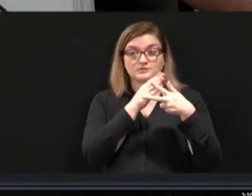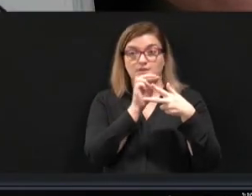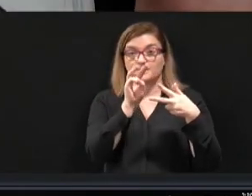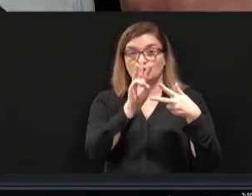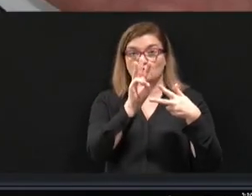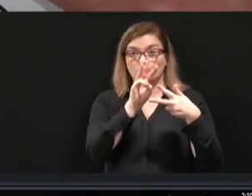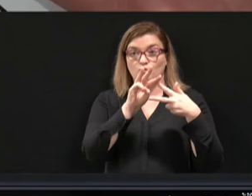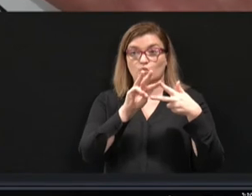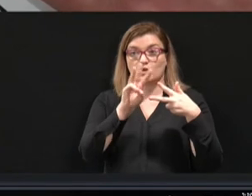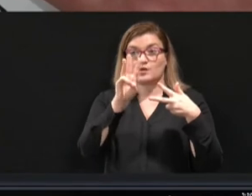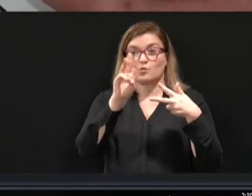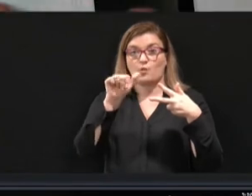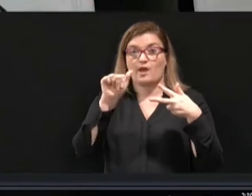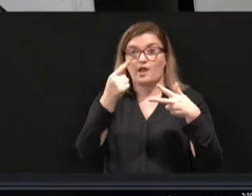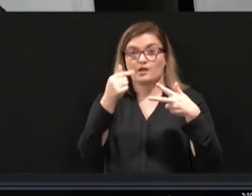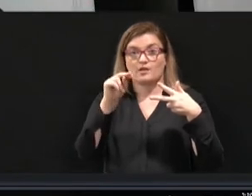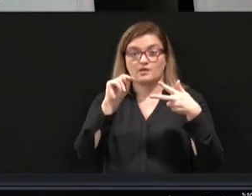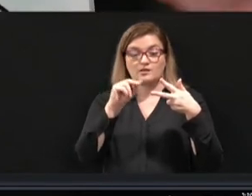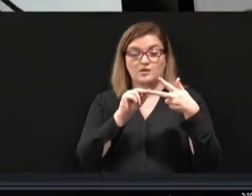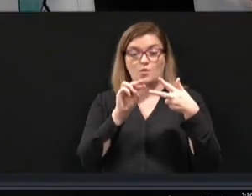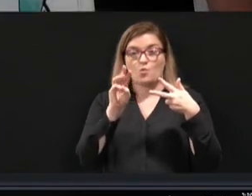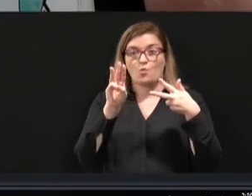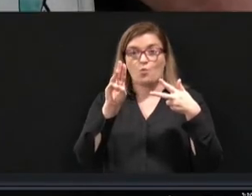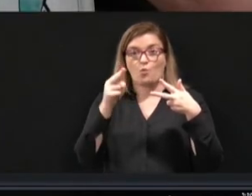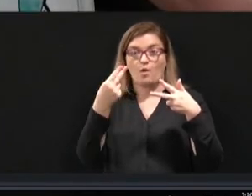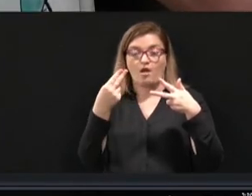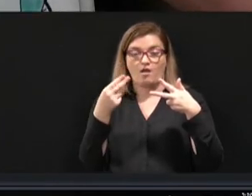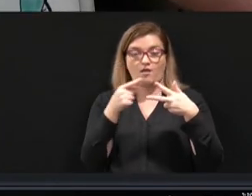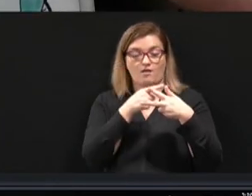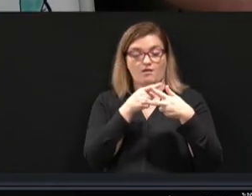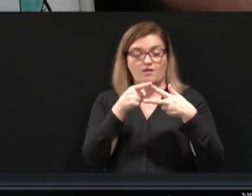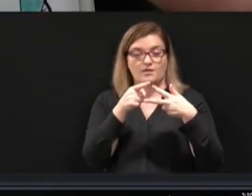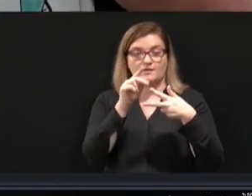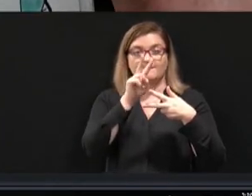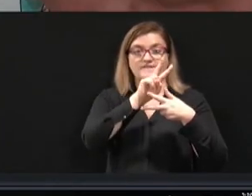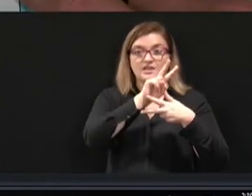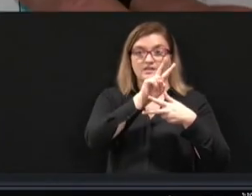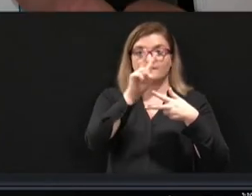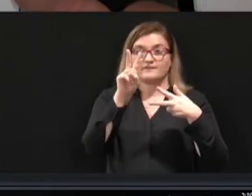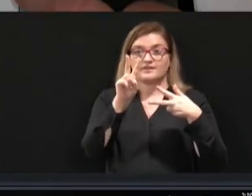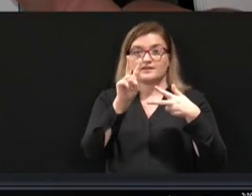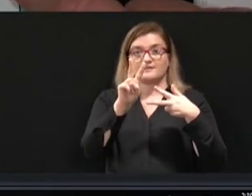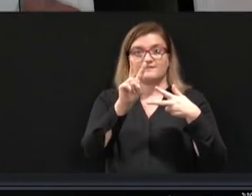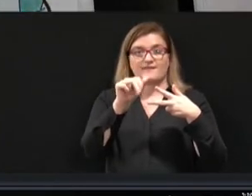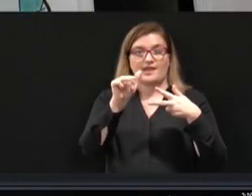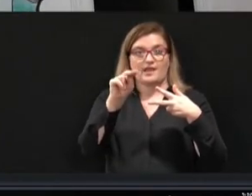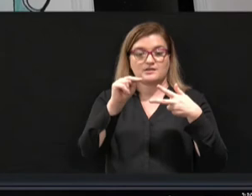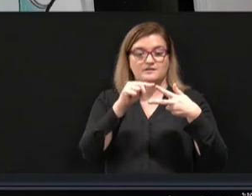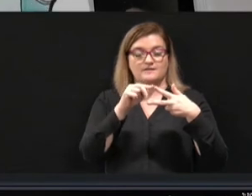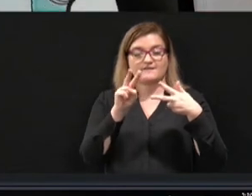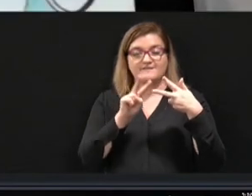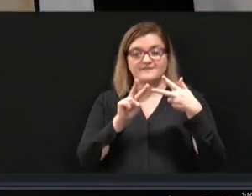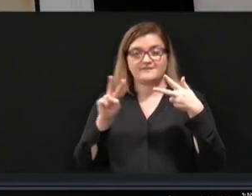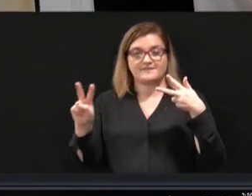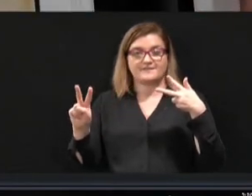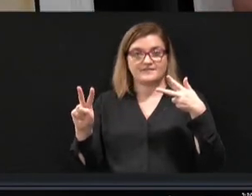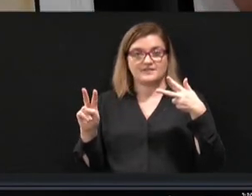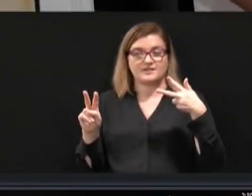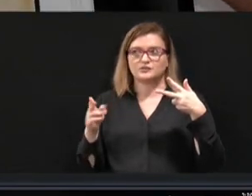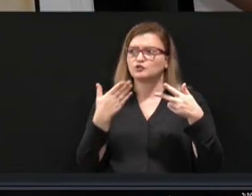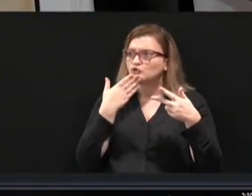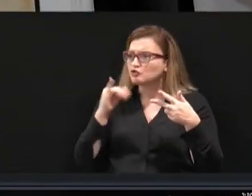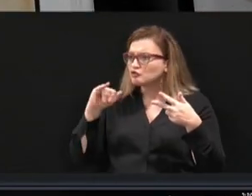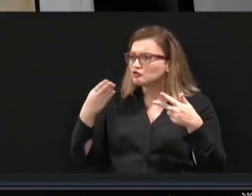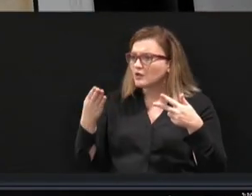W, wagon, w. V, van, z. Good job